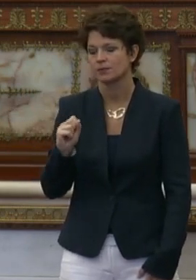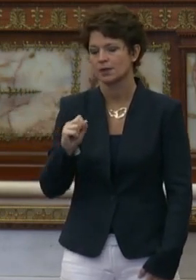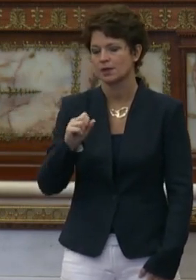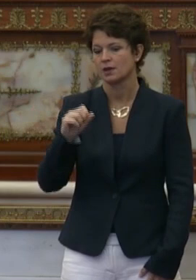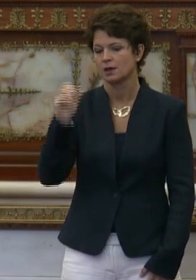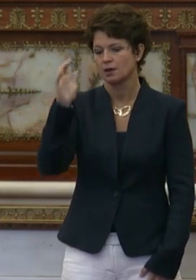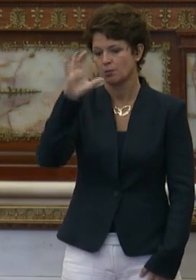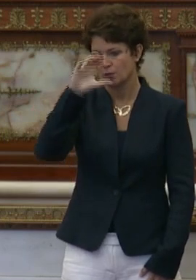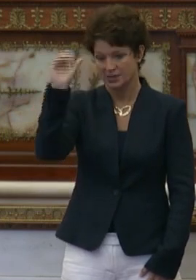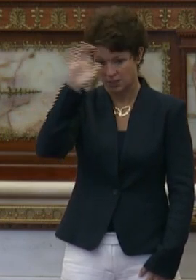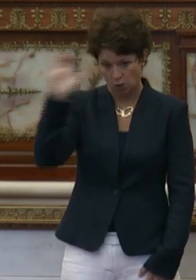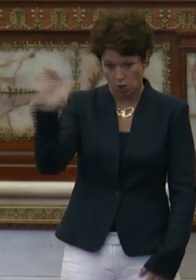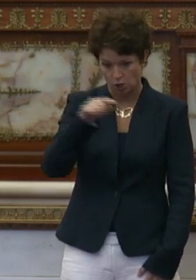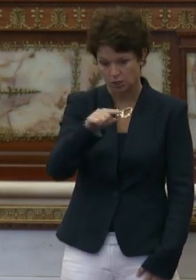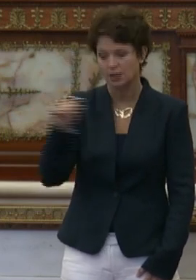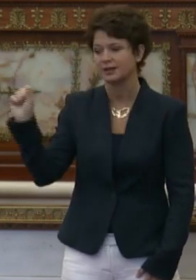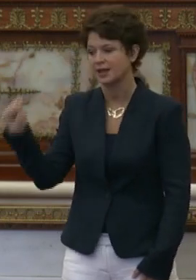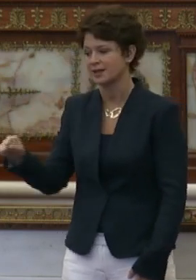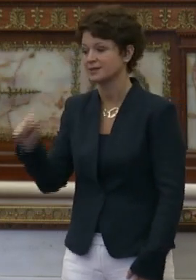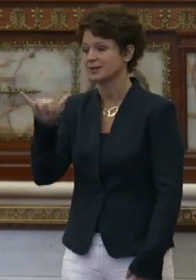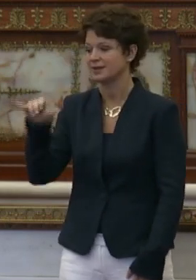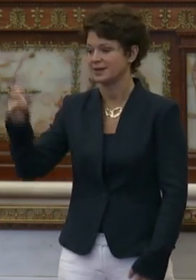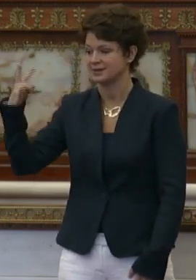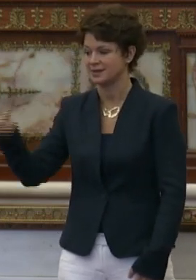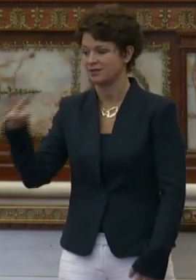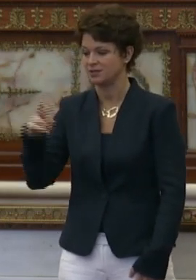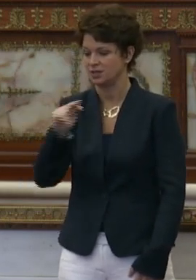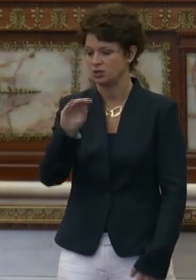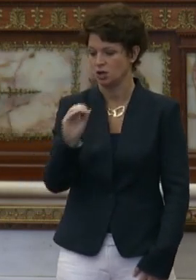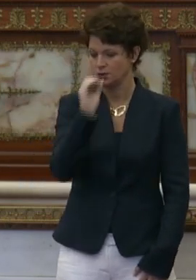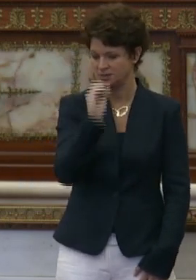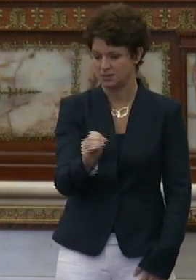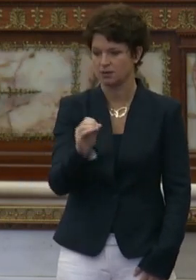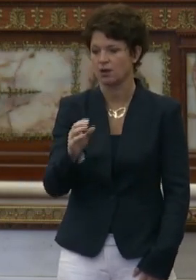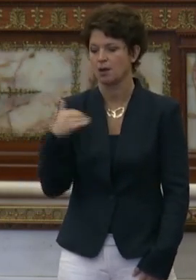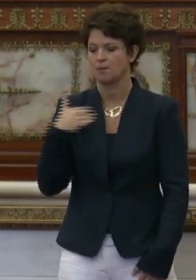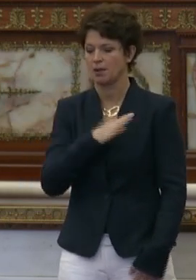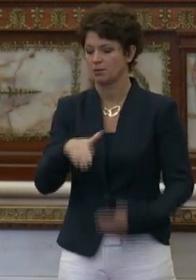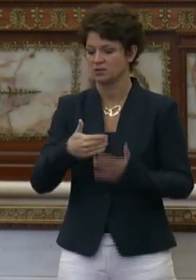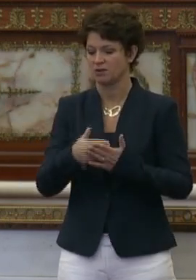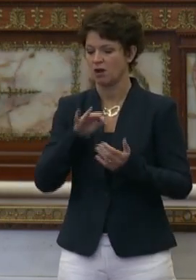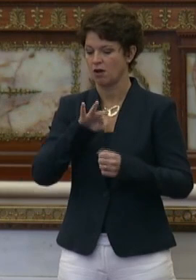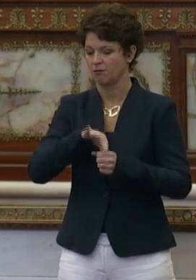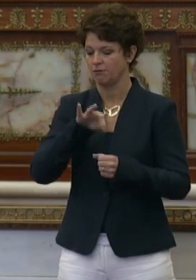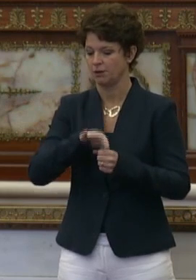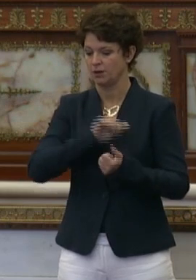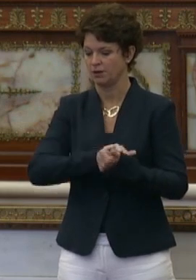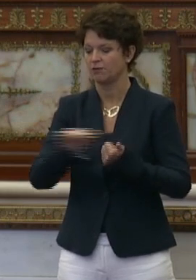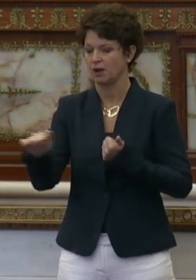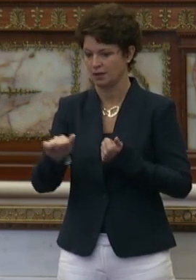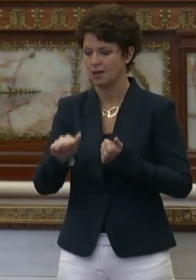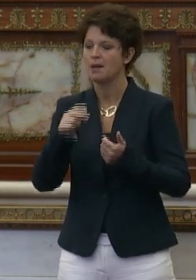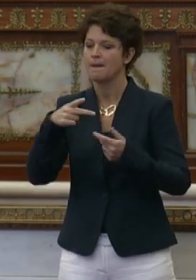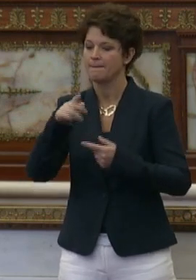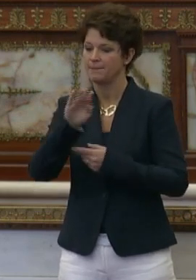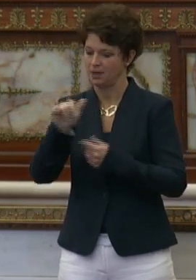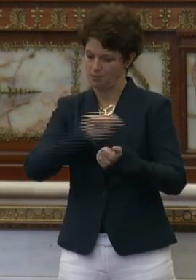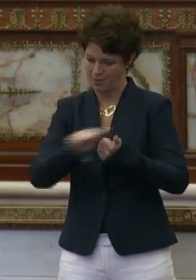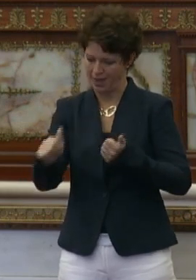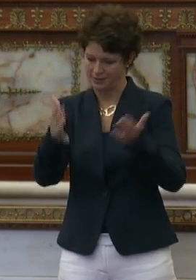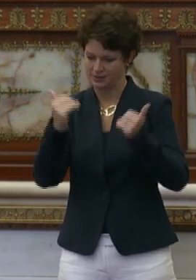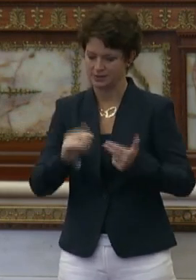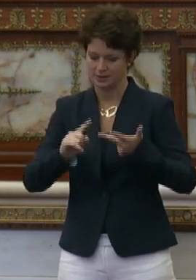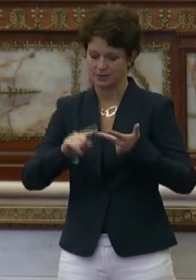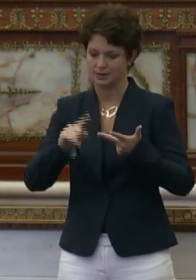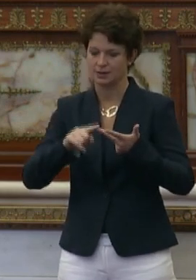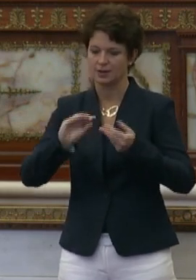Council President Clark? Aye. The ayes are 17 and nays are zero. Majority of all members present voting in affirmative, the bill passes. Mr. Decker,